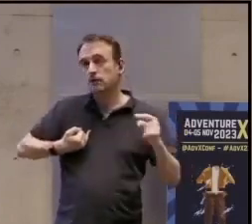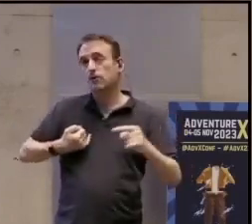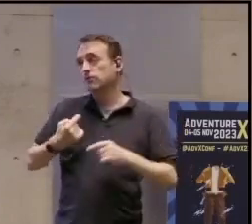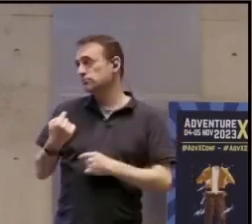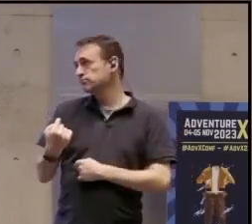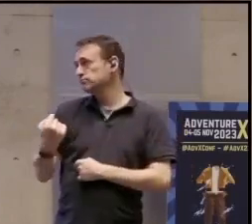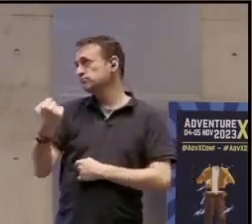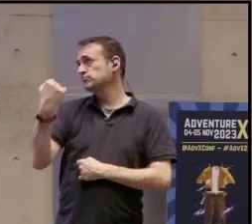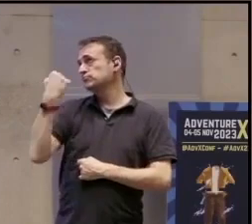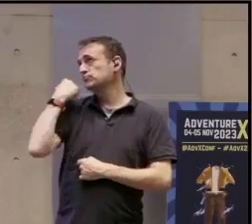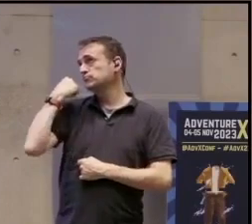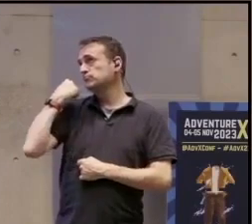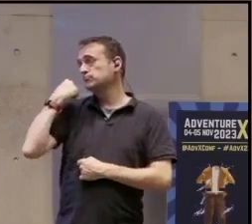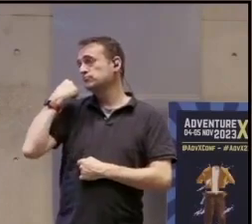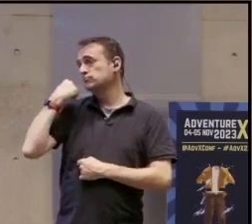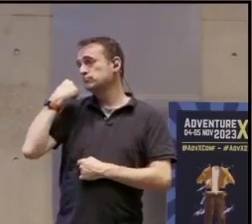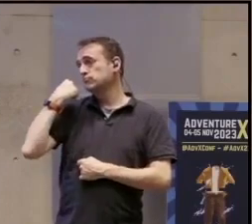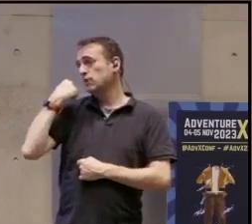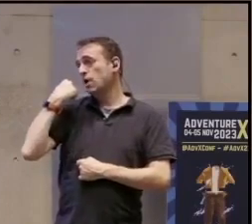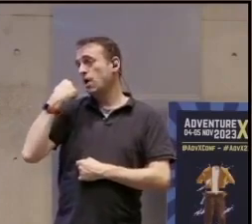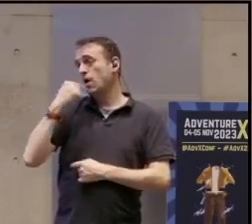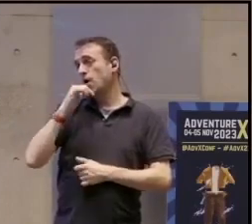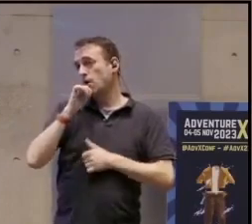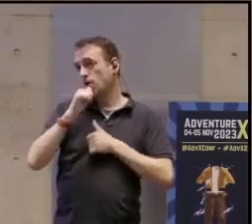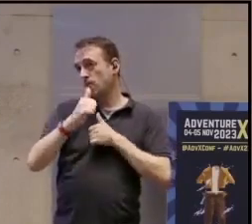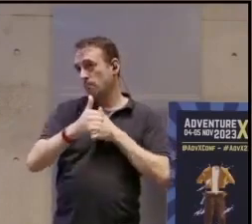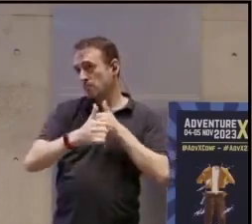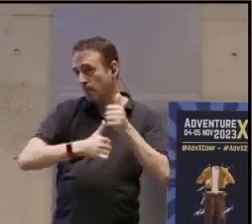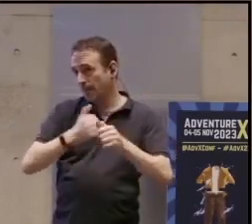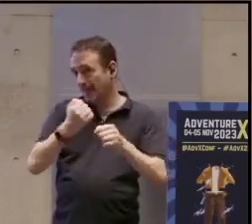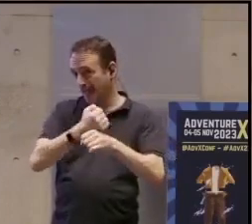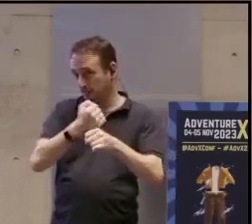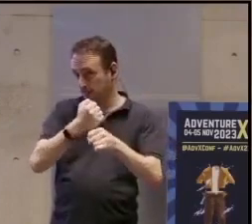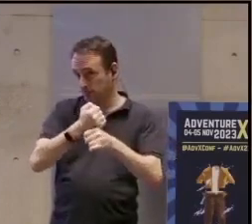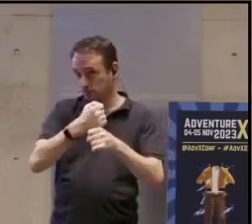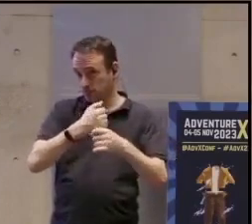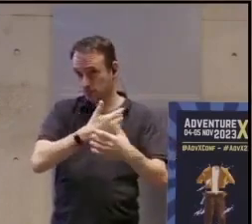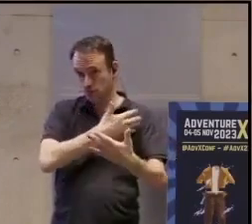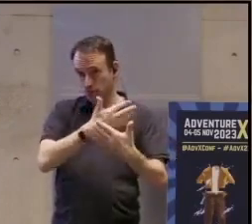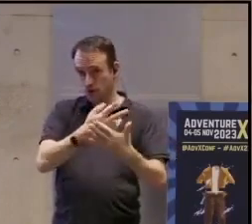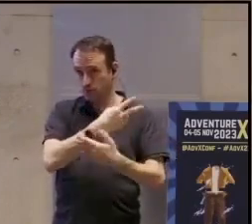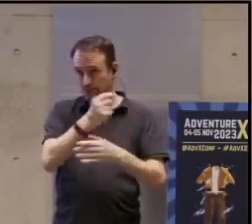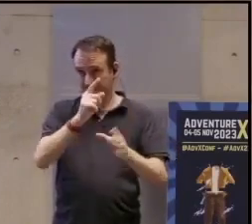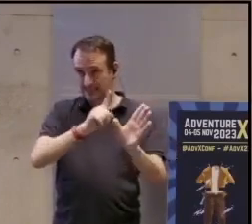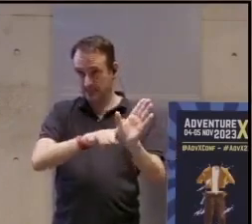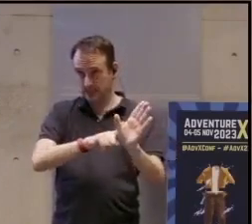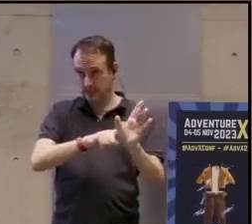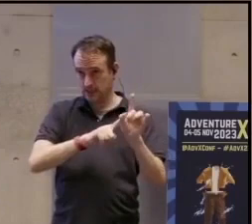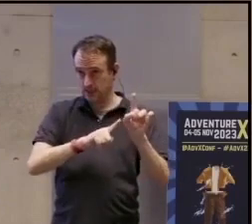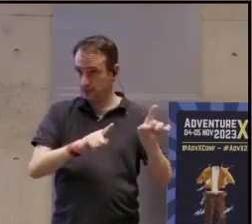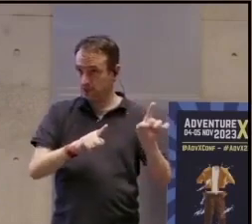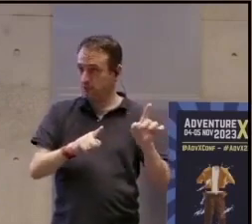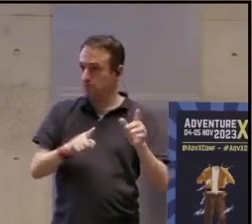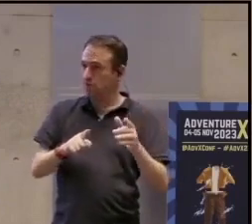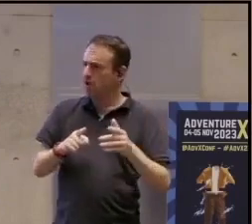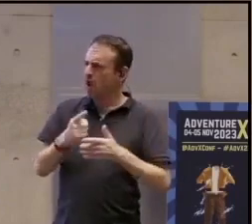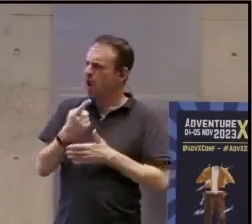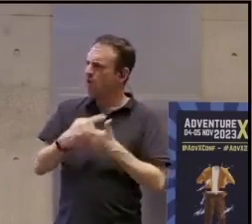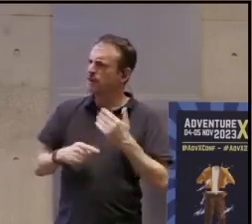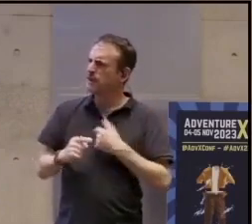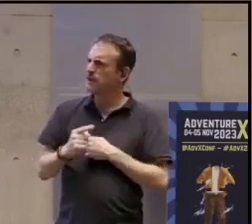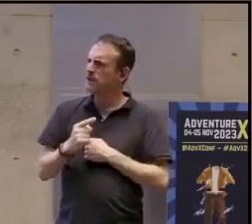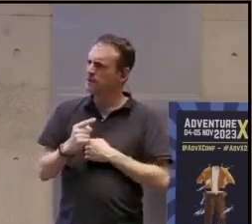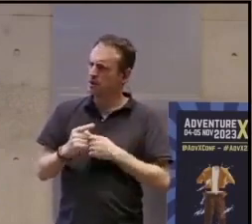years, for the most popular games in the last 20 years, about 1 in 10 of them touched upon the subject.